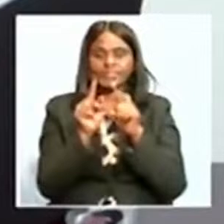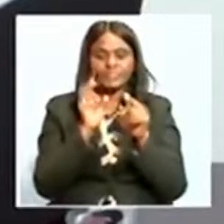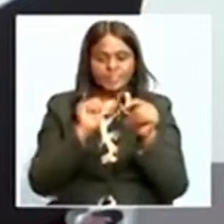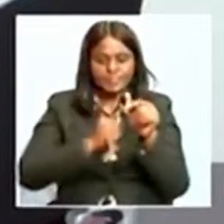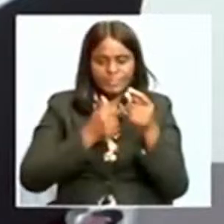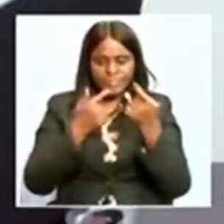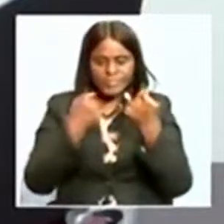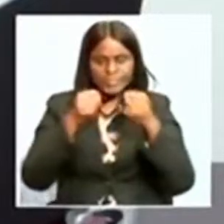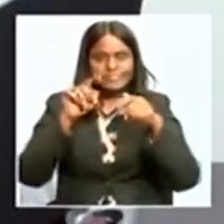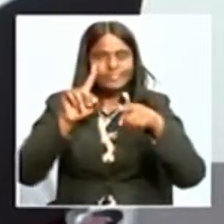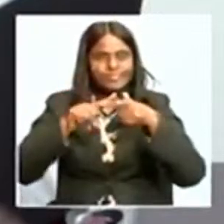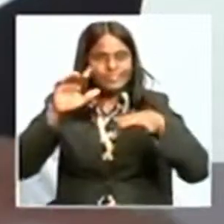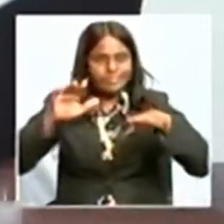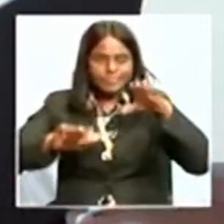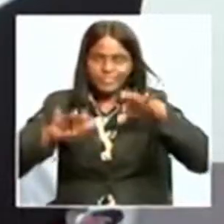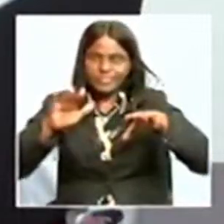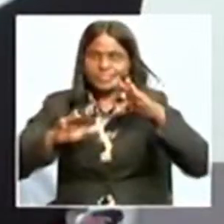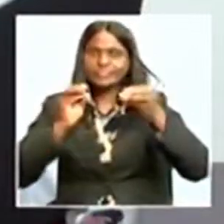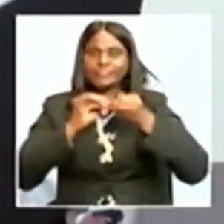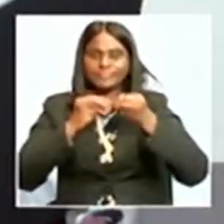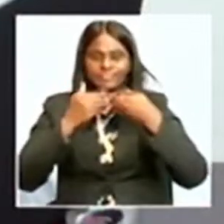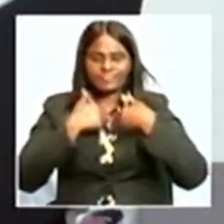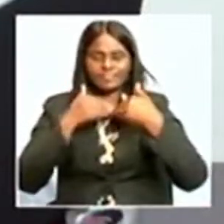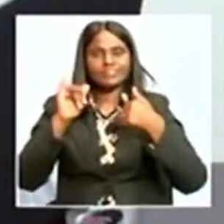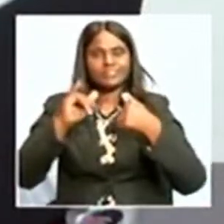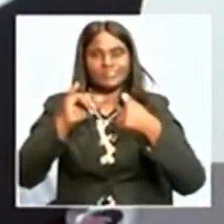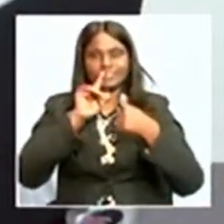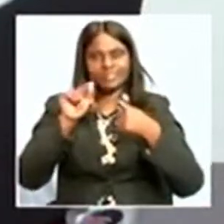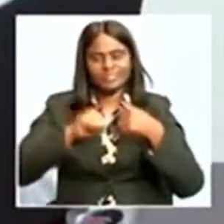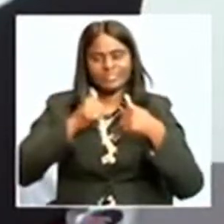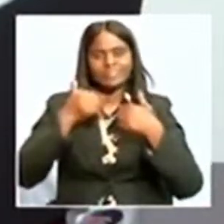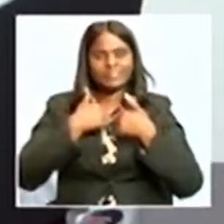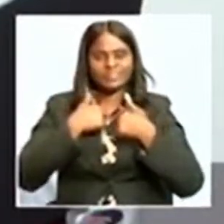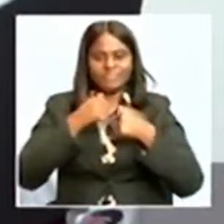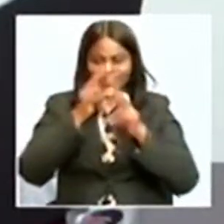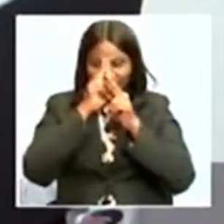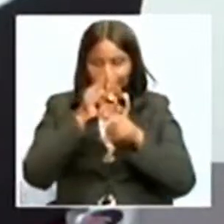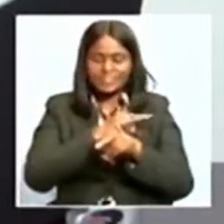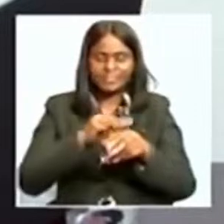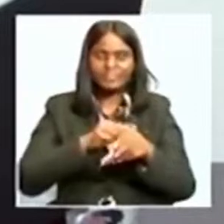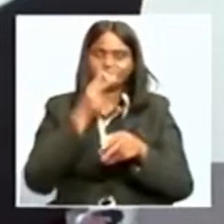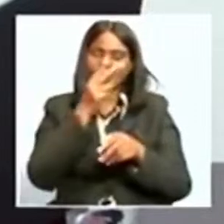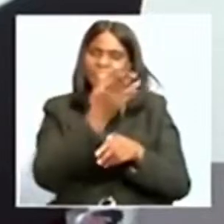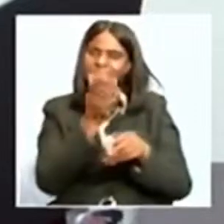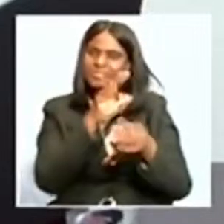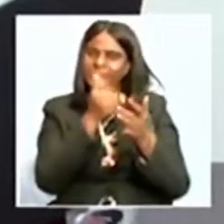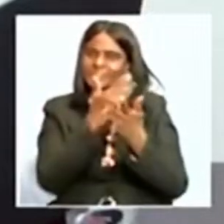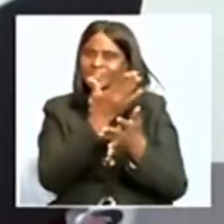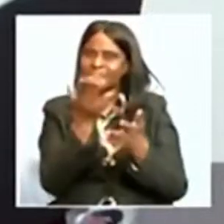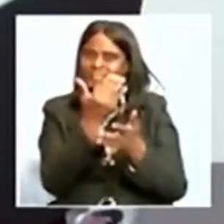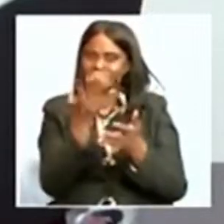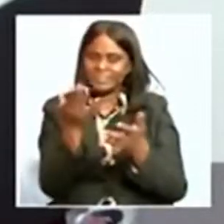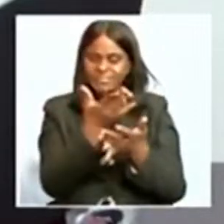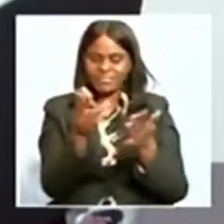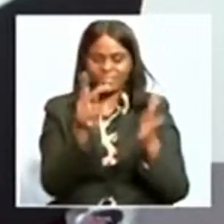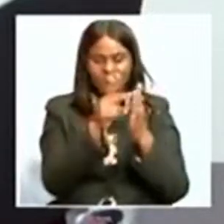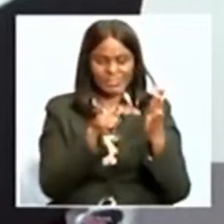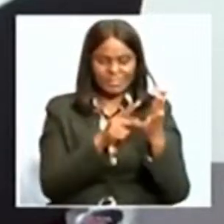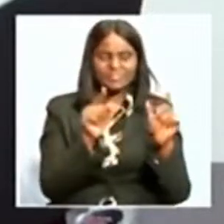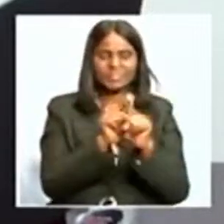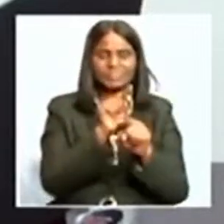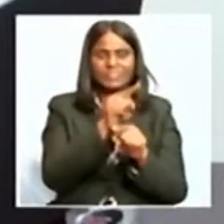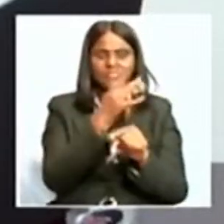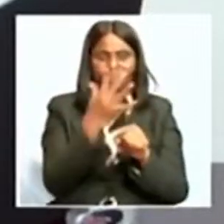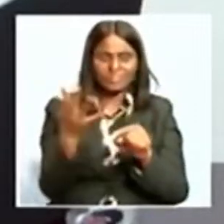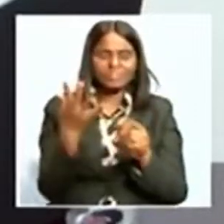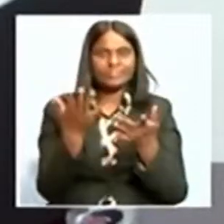try to strike a balance. So yes, we do, Honorable Member. We look at all these things. So these principles are the things